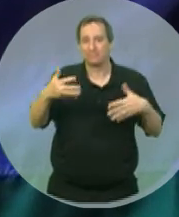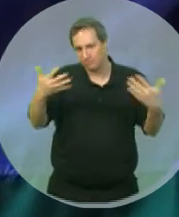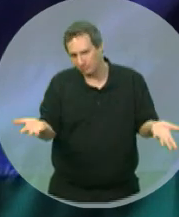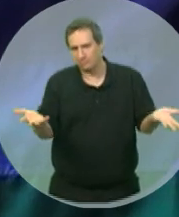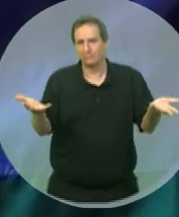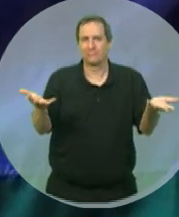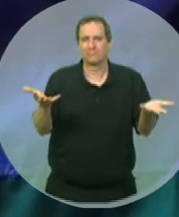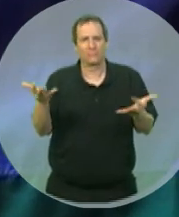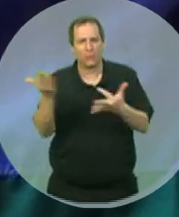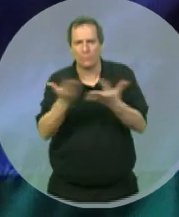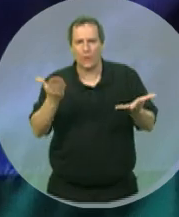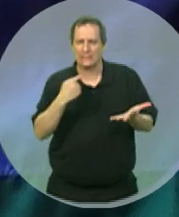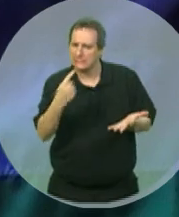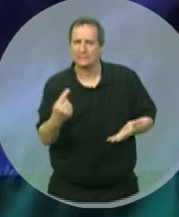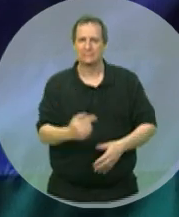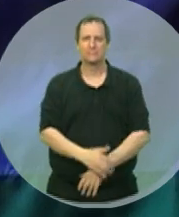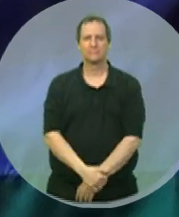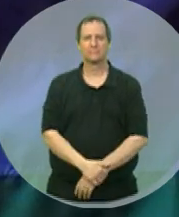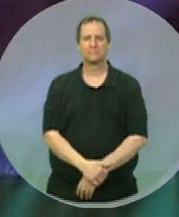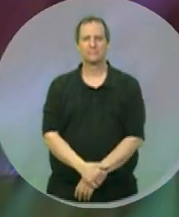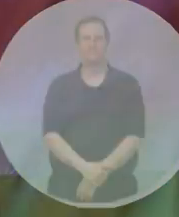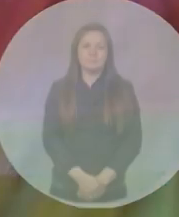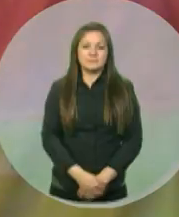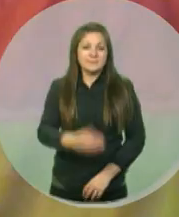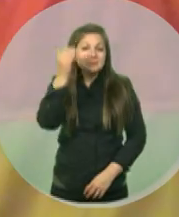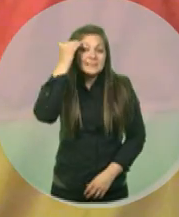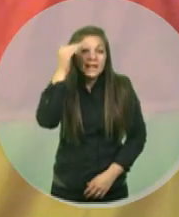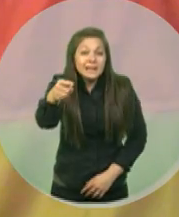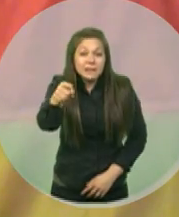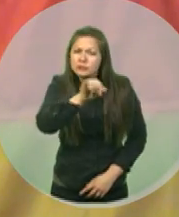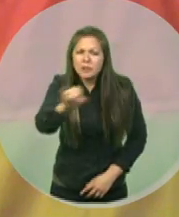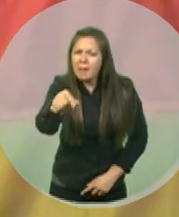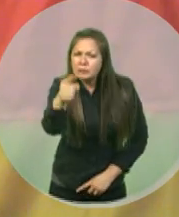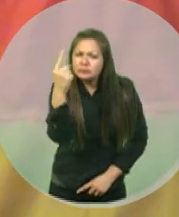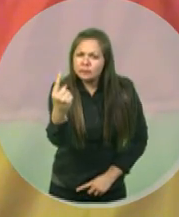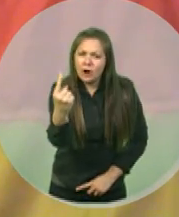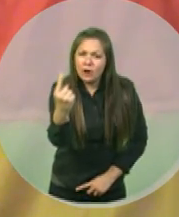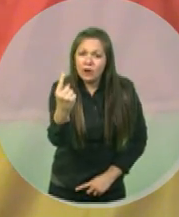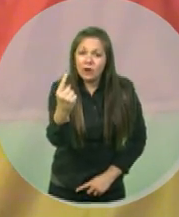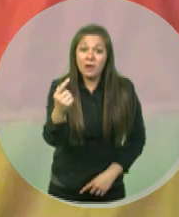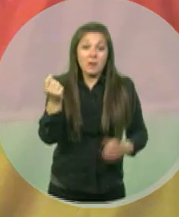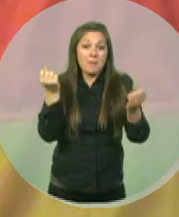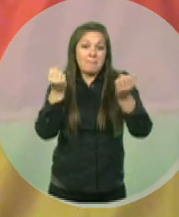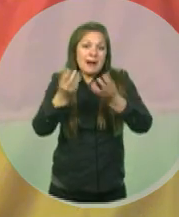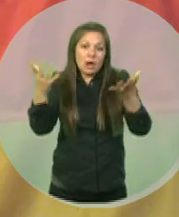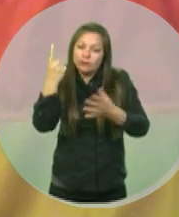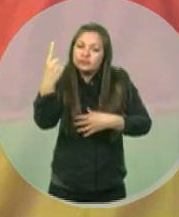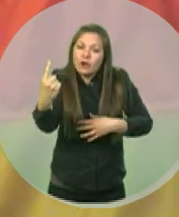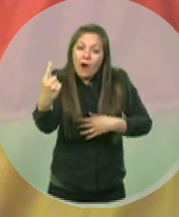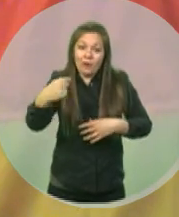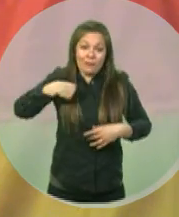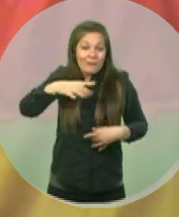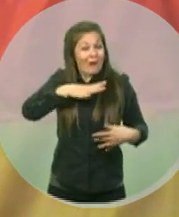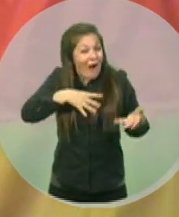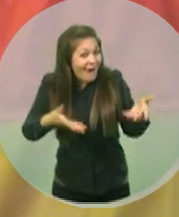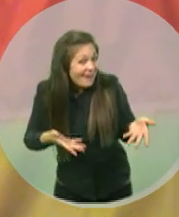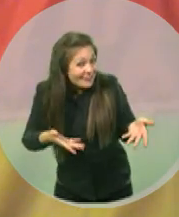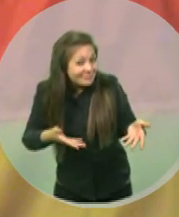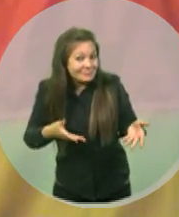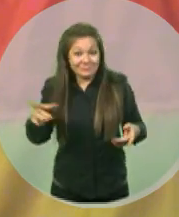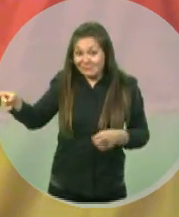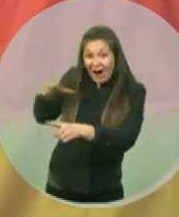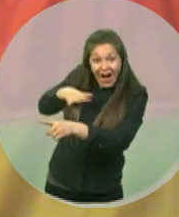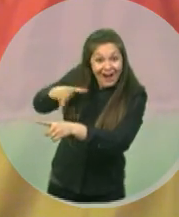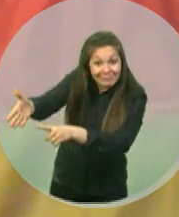And if they don't, there will be places, there will be people there. Just know that you're never alone. Nobody's alone.